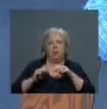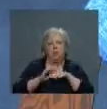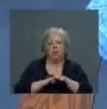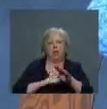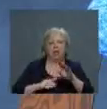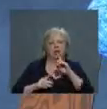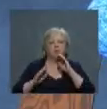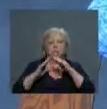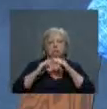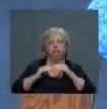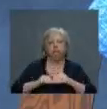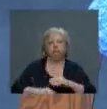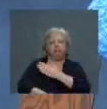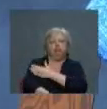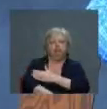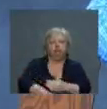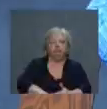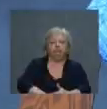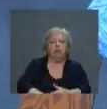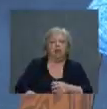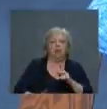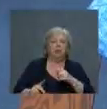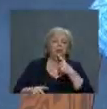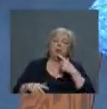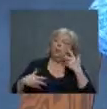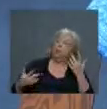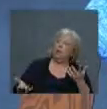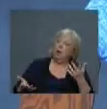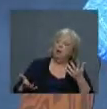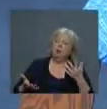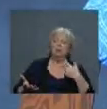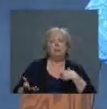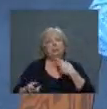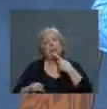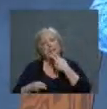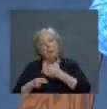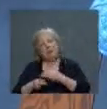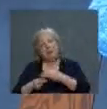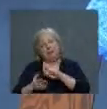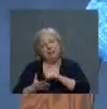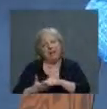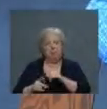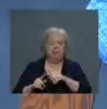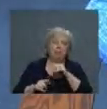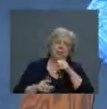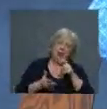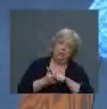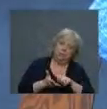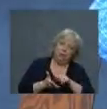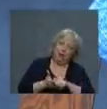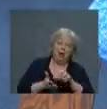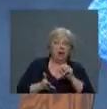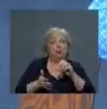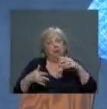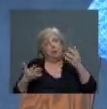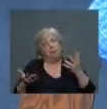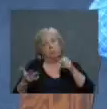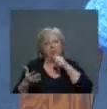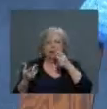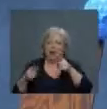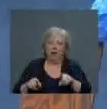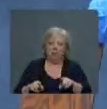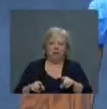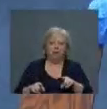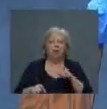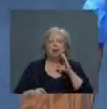goes south and everybody says, well, you know, we brought that up, but it wasn't in writing and it didn't happen. You